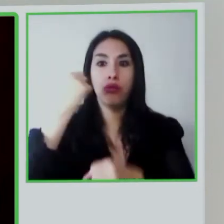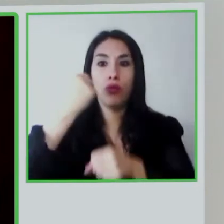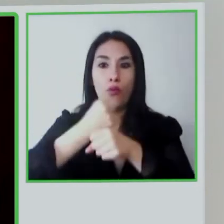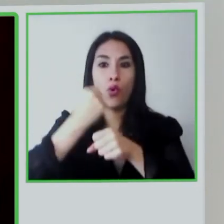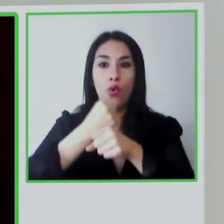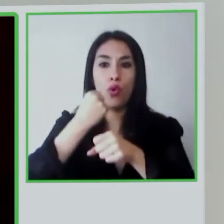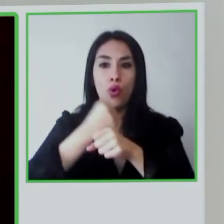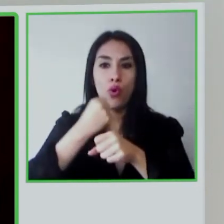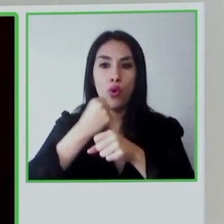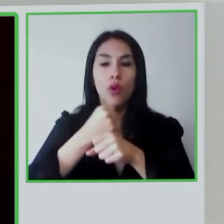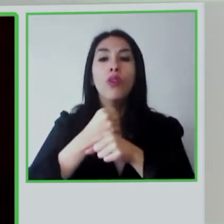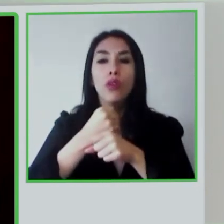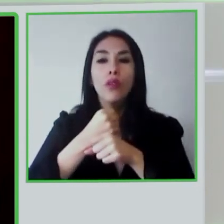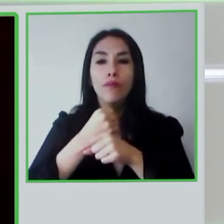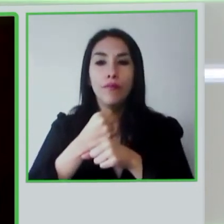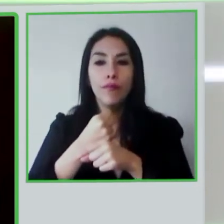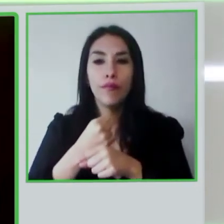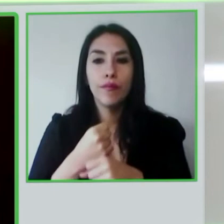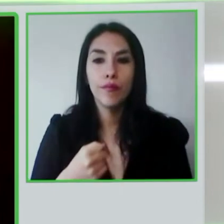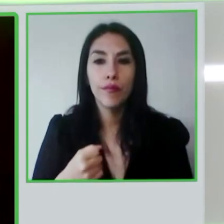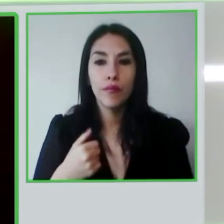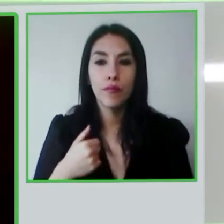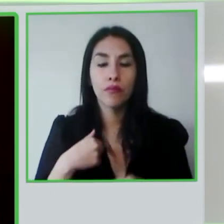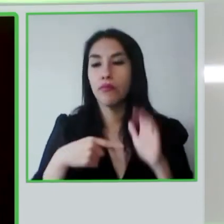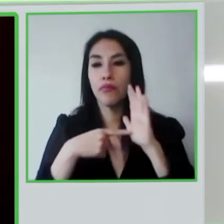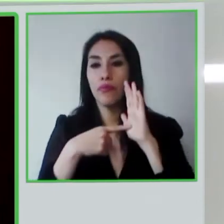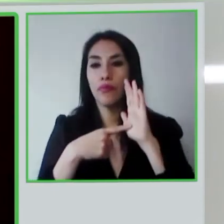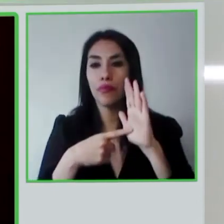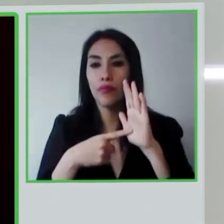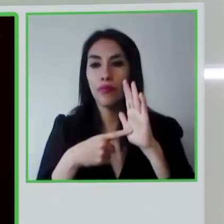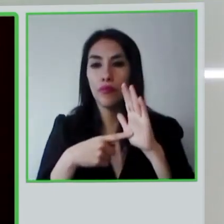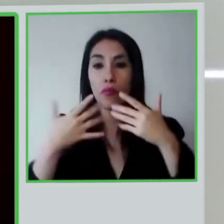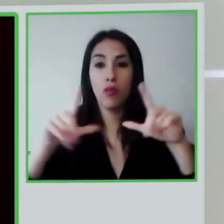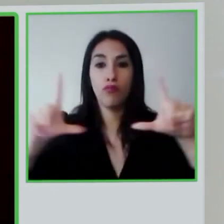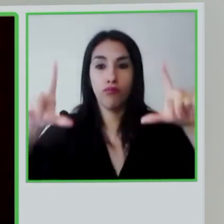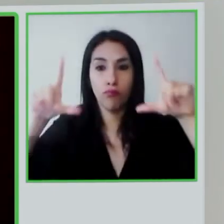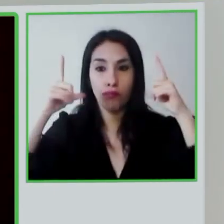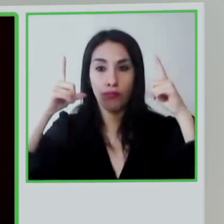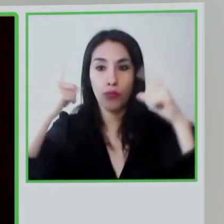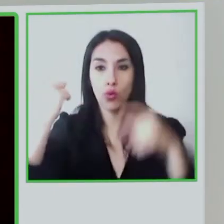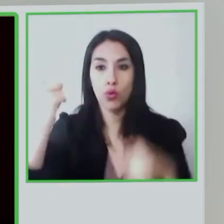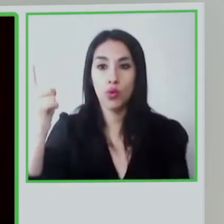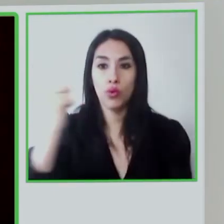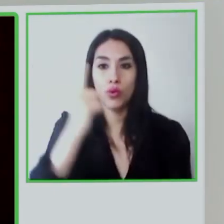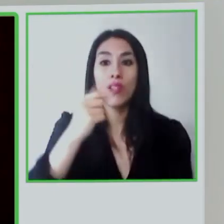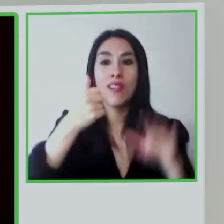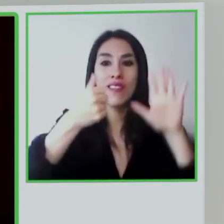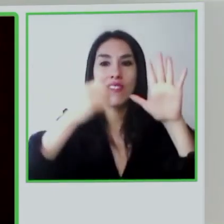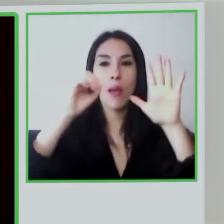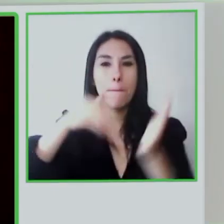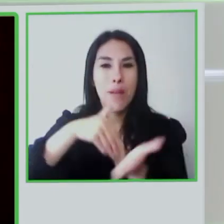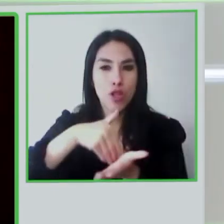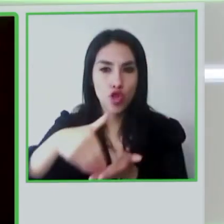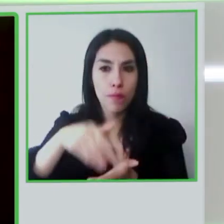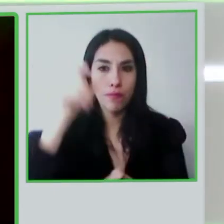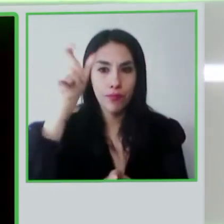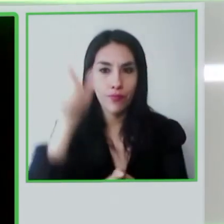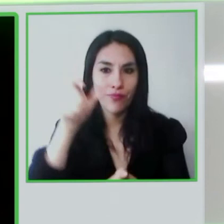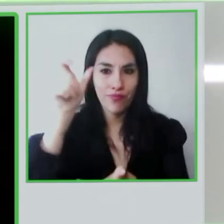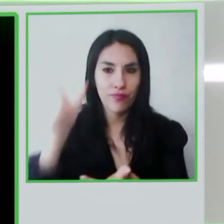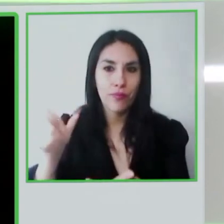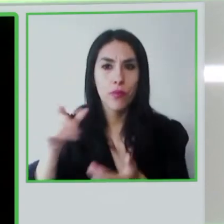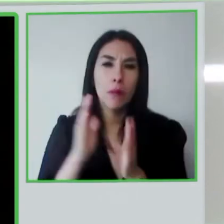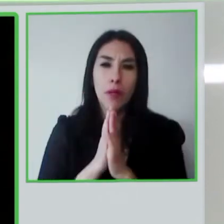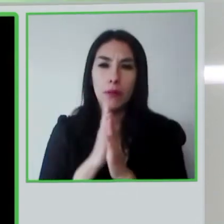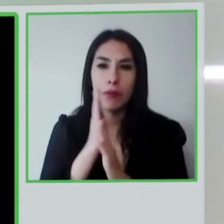can move to the next slide, for instance, 160 million of clients in Brazil